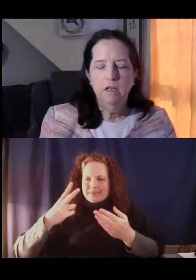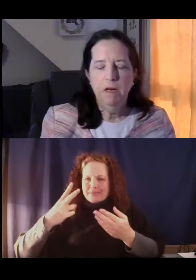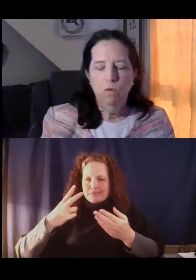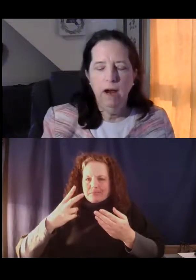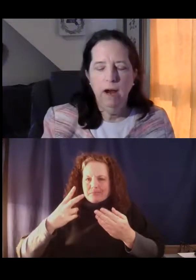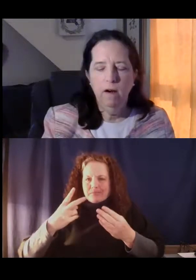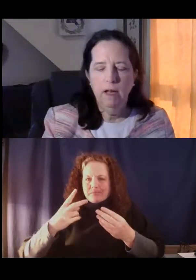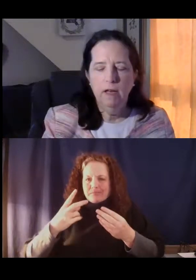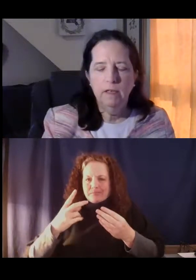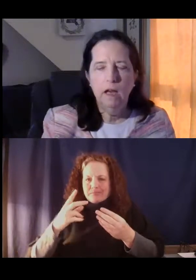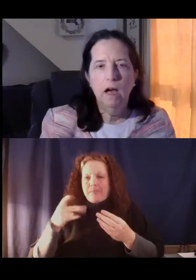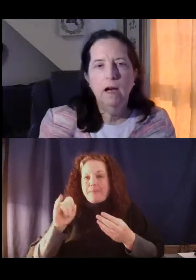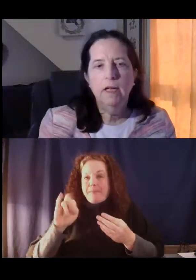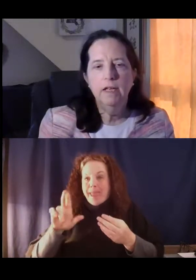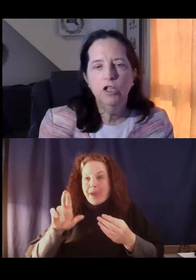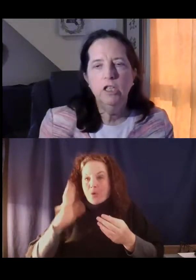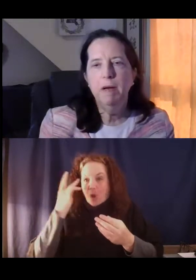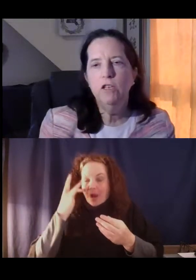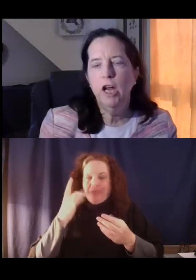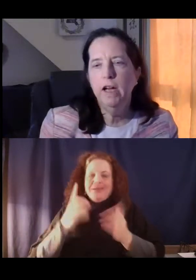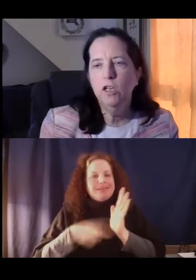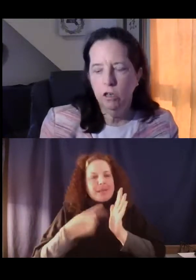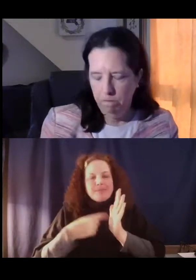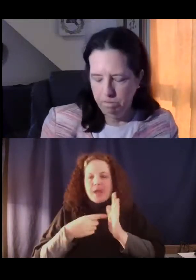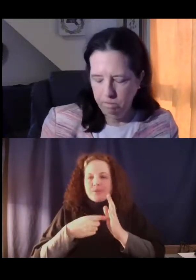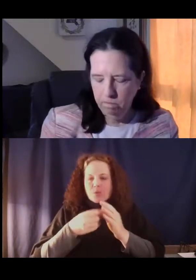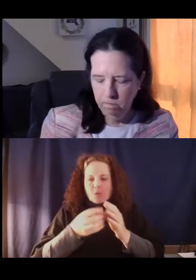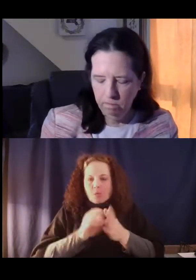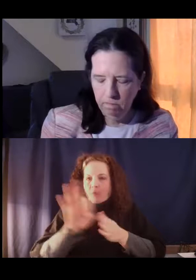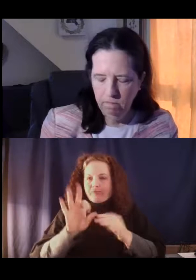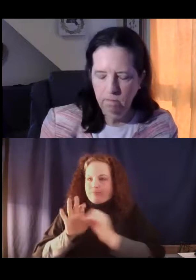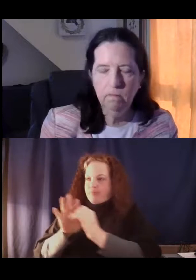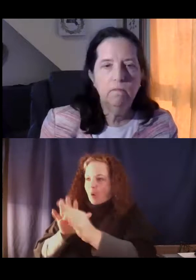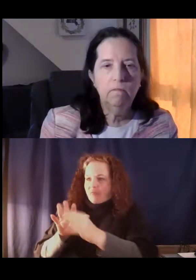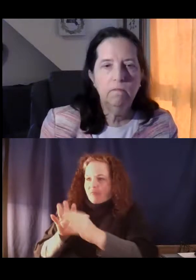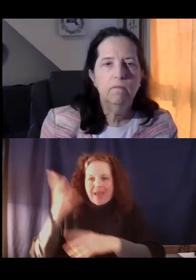One thing to be aware is the conditions may change.